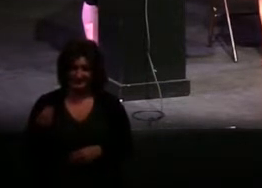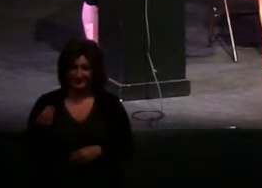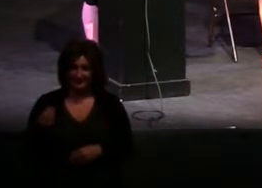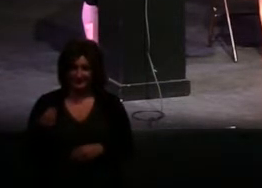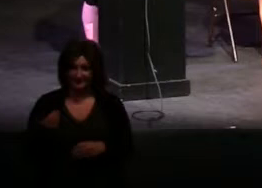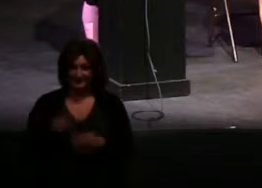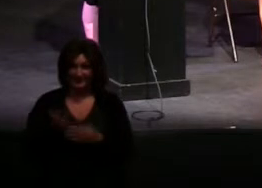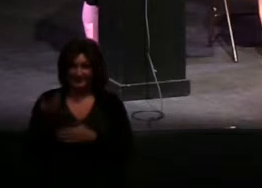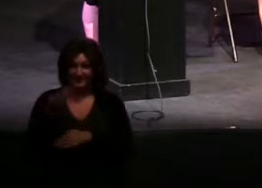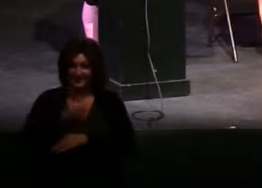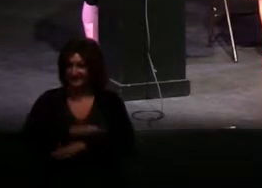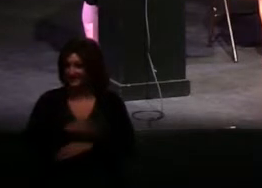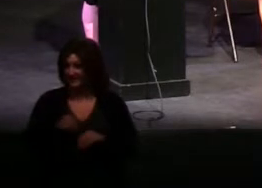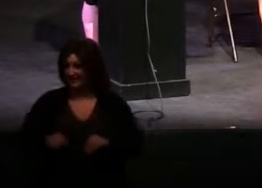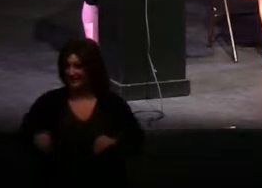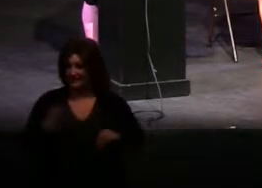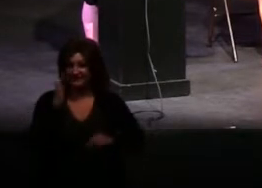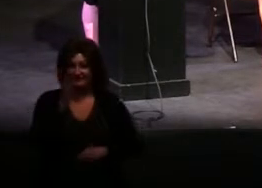next day.